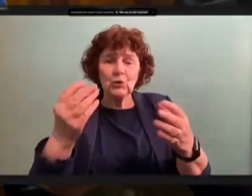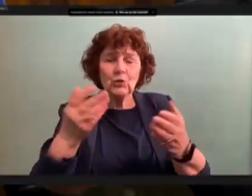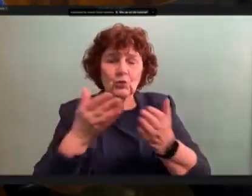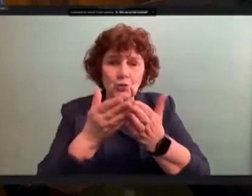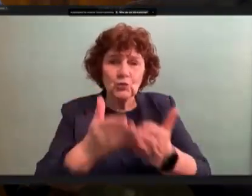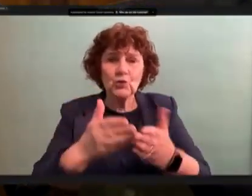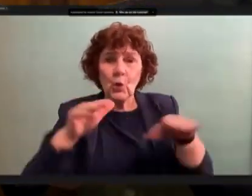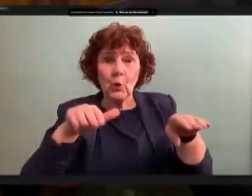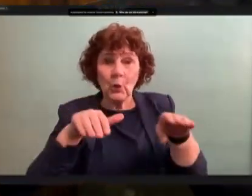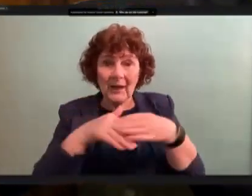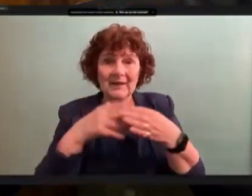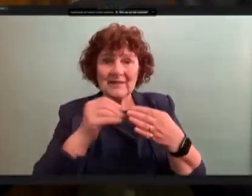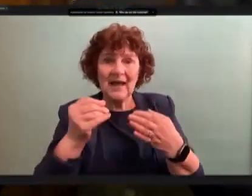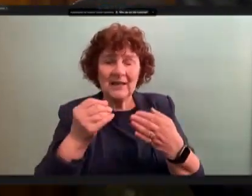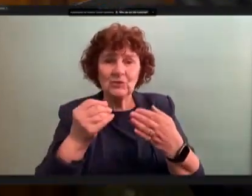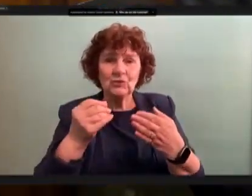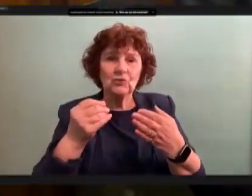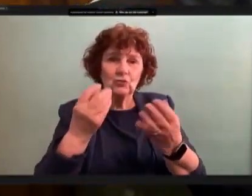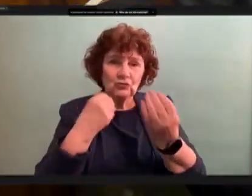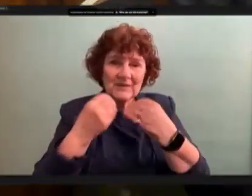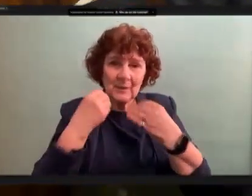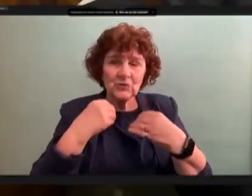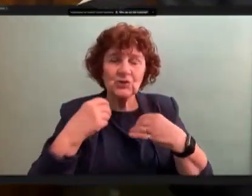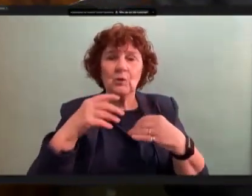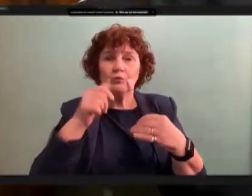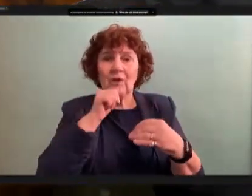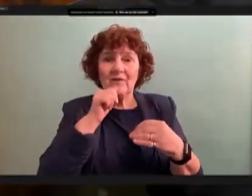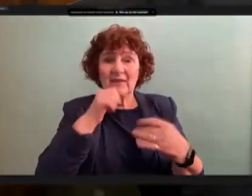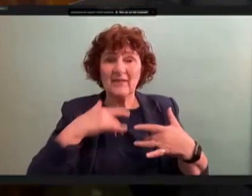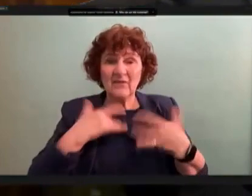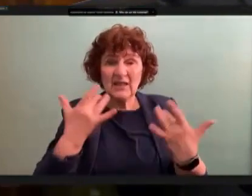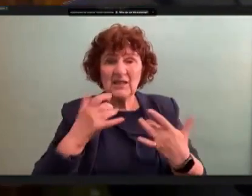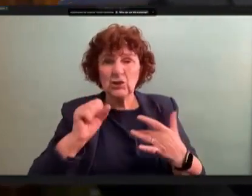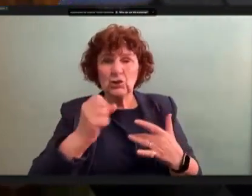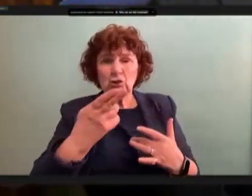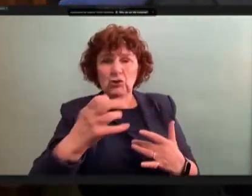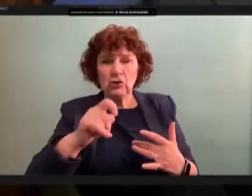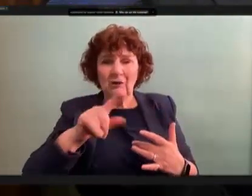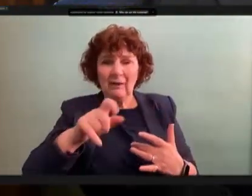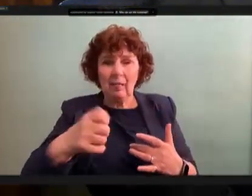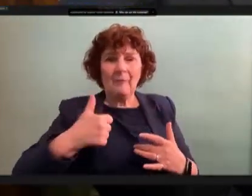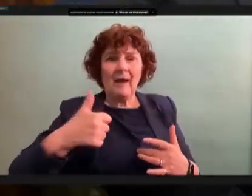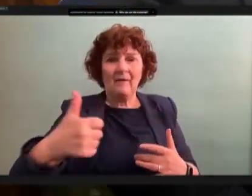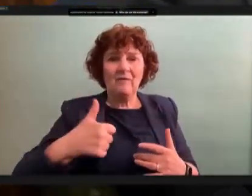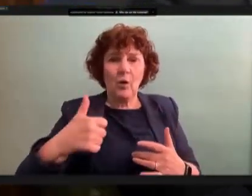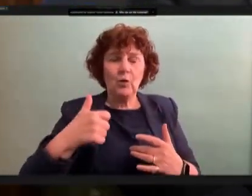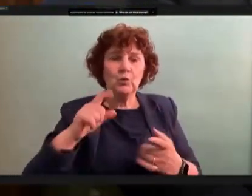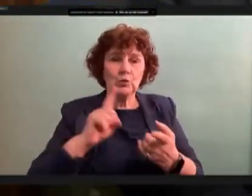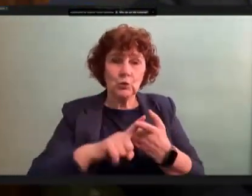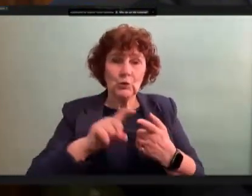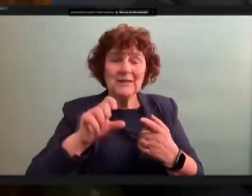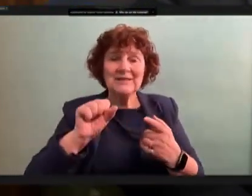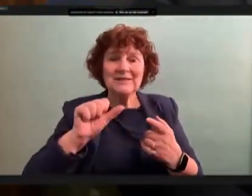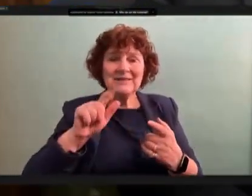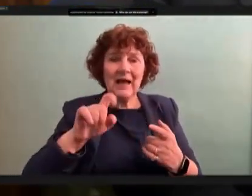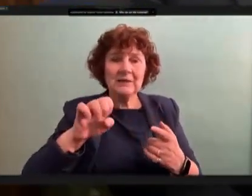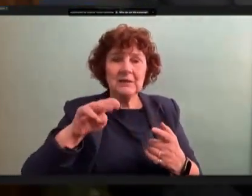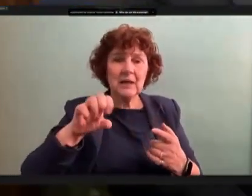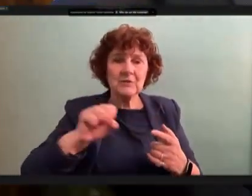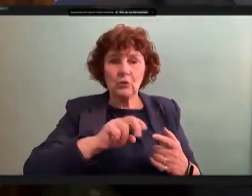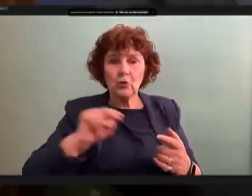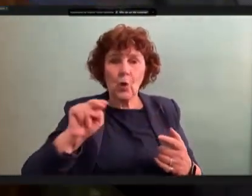receptions, private events, and shuttle service to and from North Shore Stadium's events. And whereas